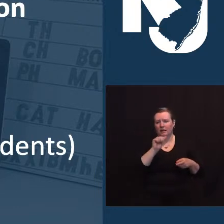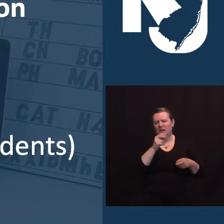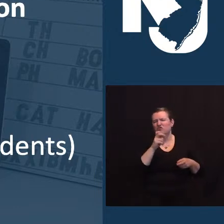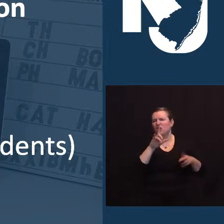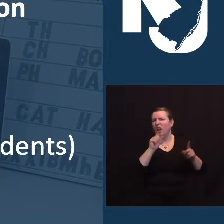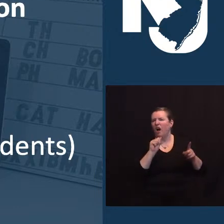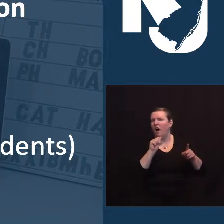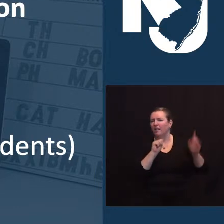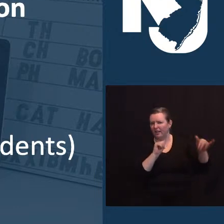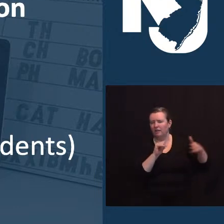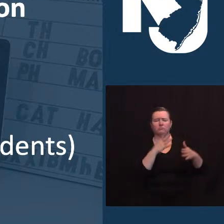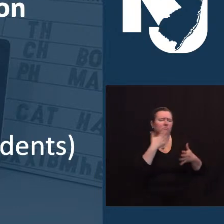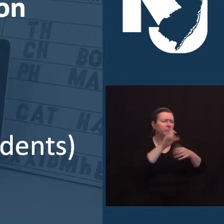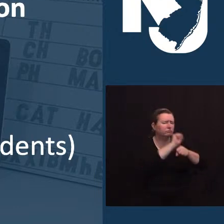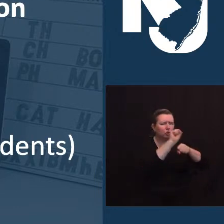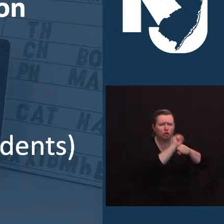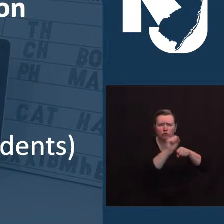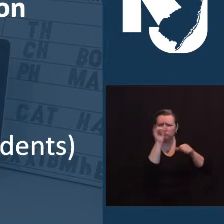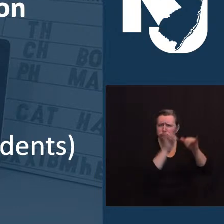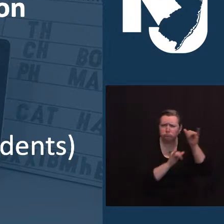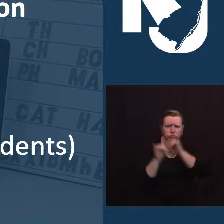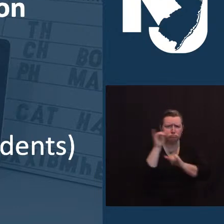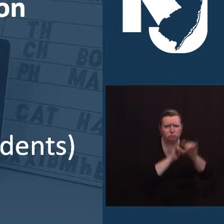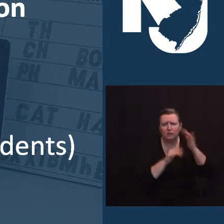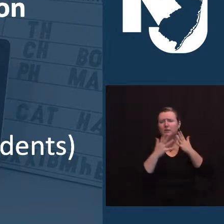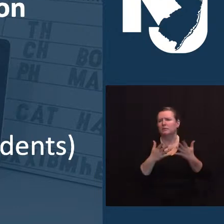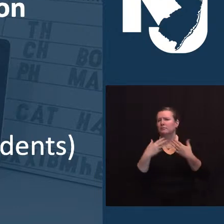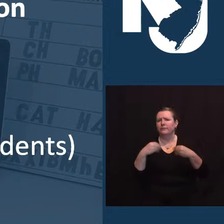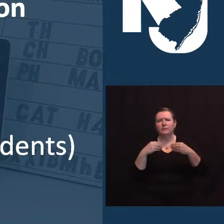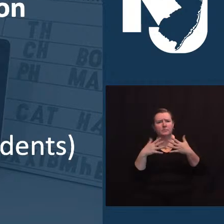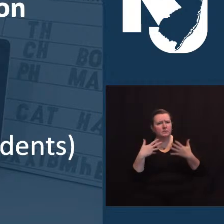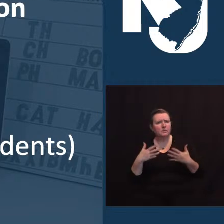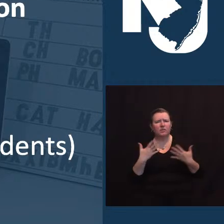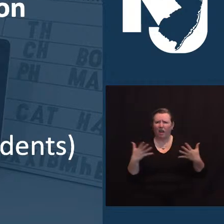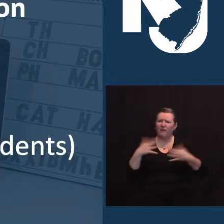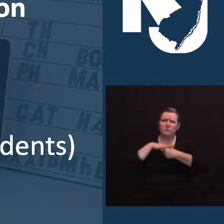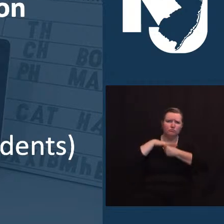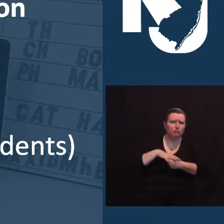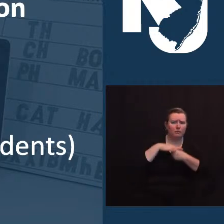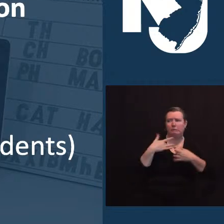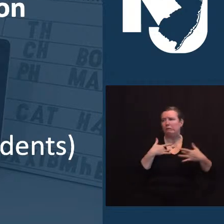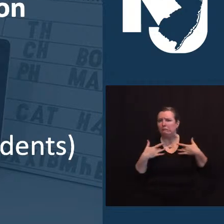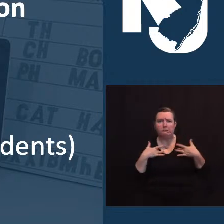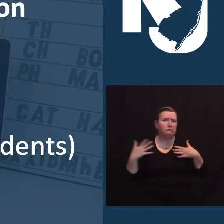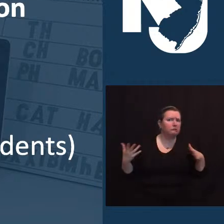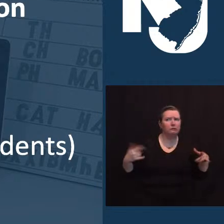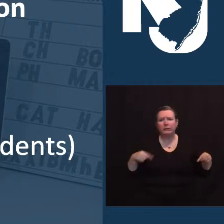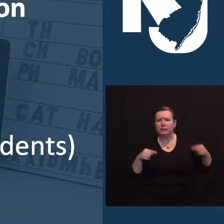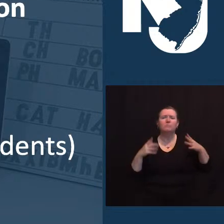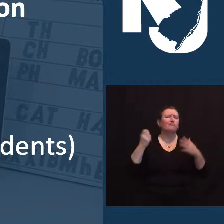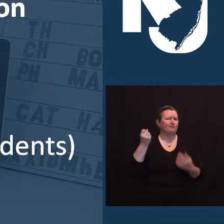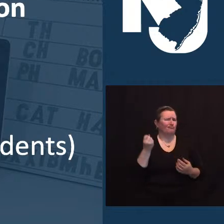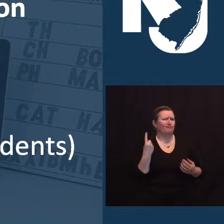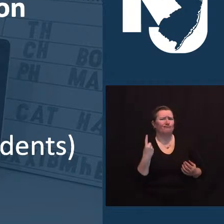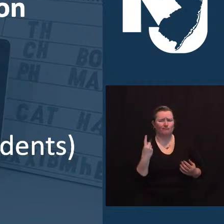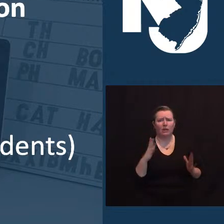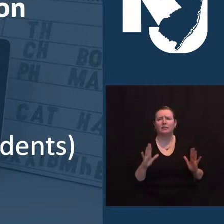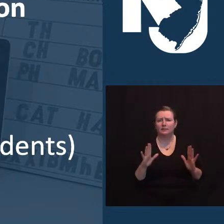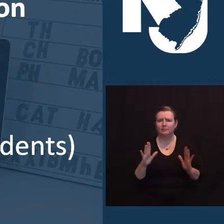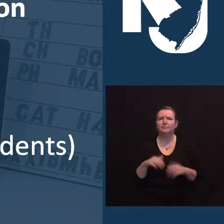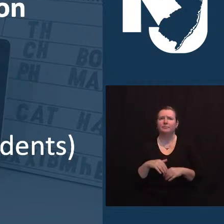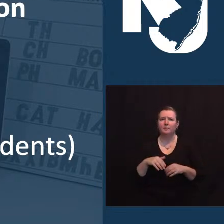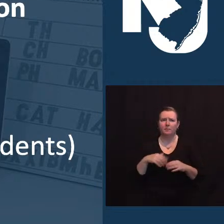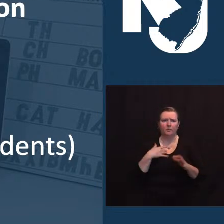all recognize this has been an extraordinarily stressful school year. I mentioned learning loss, especially with the